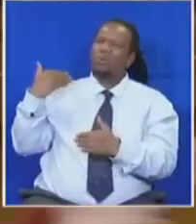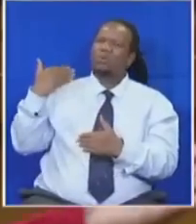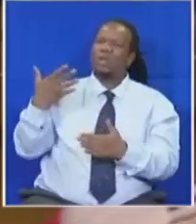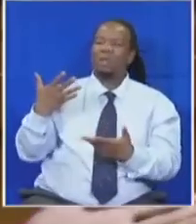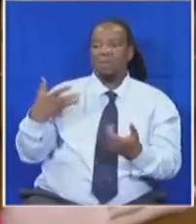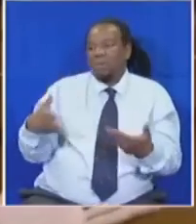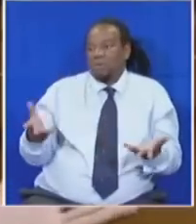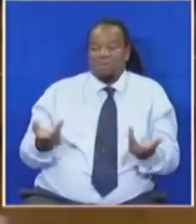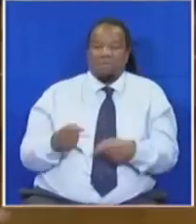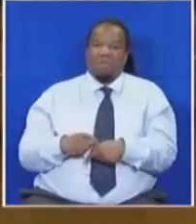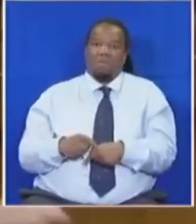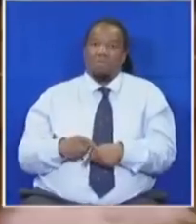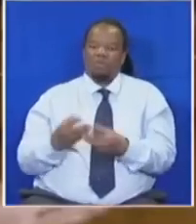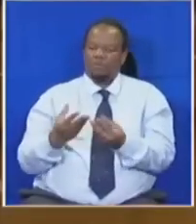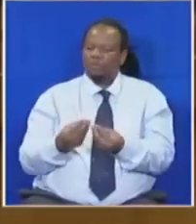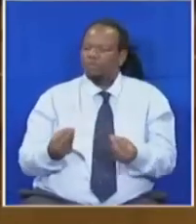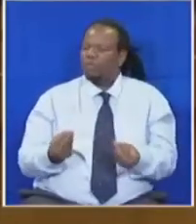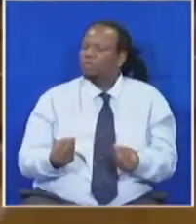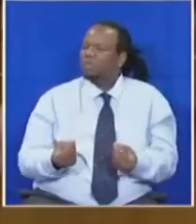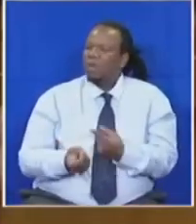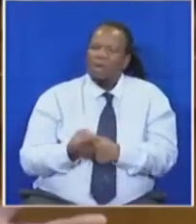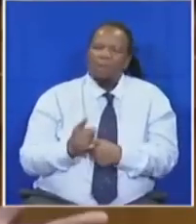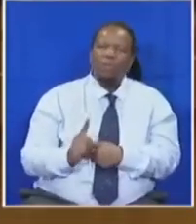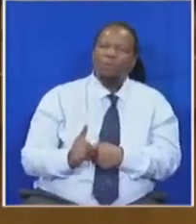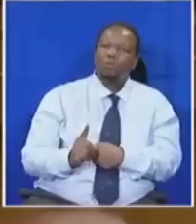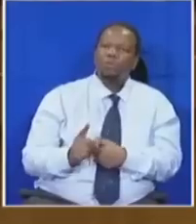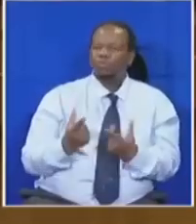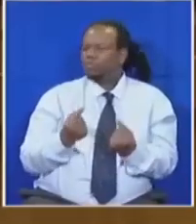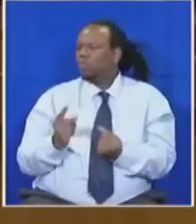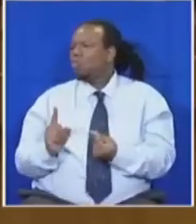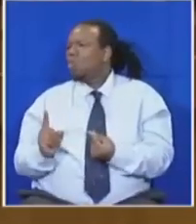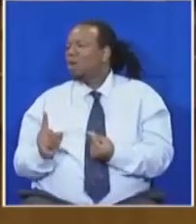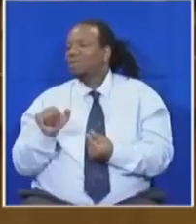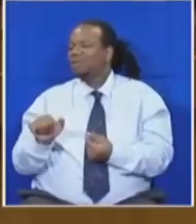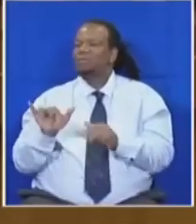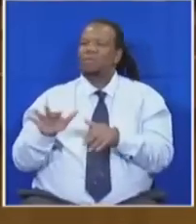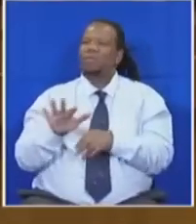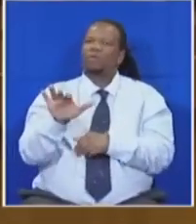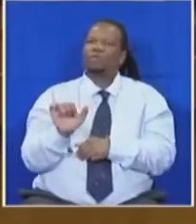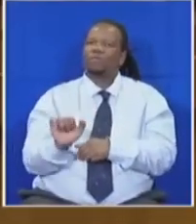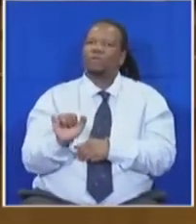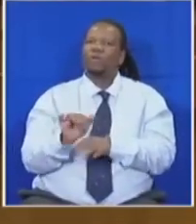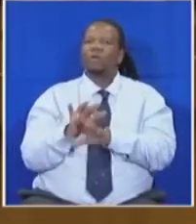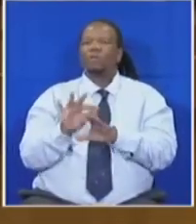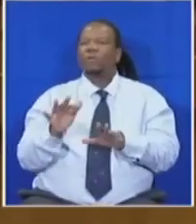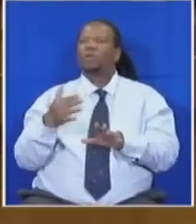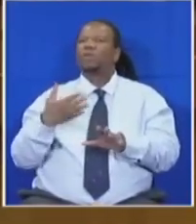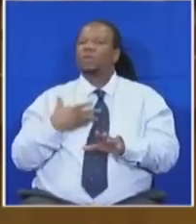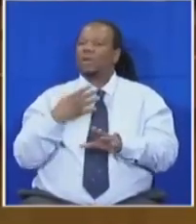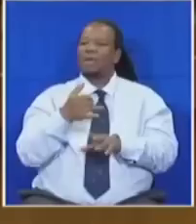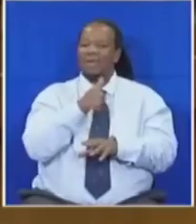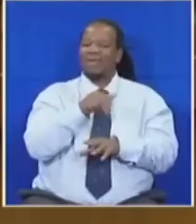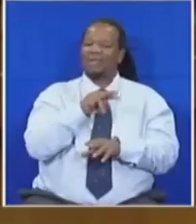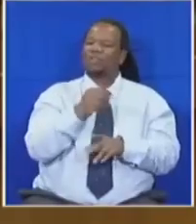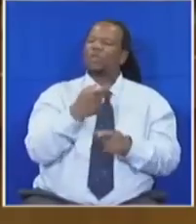So what is the solution? What must happen? What should we do as South Africa? We must move beyond the ANC.